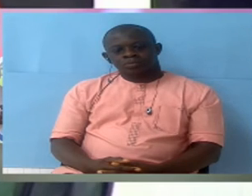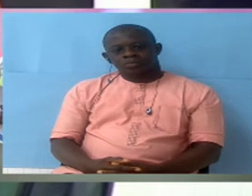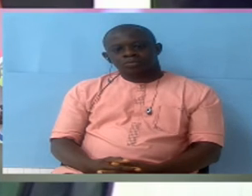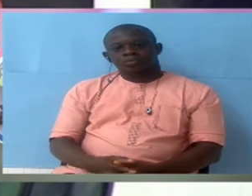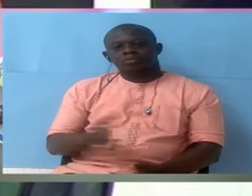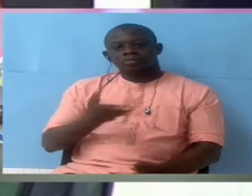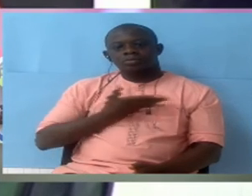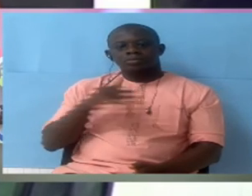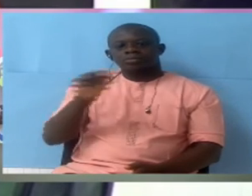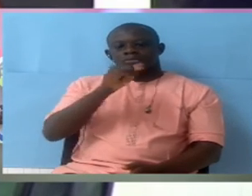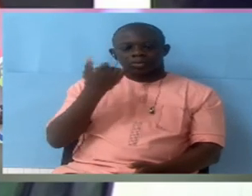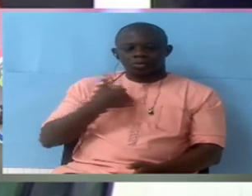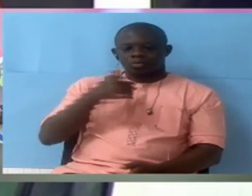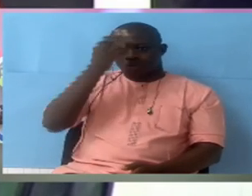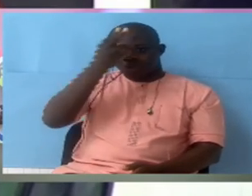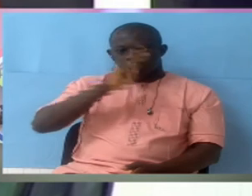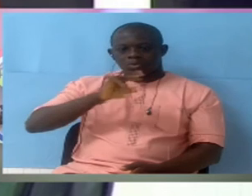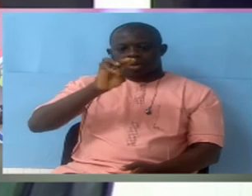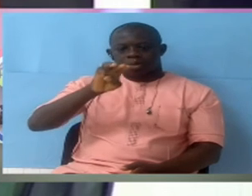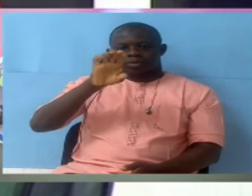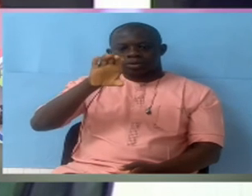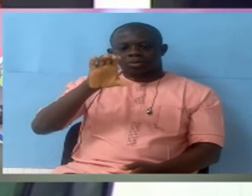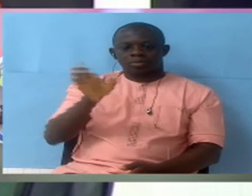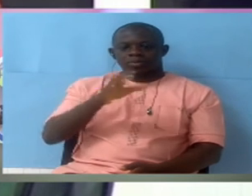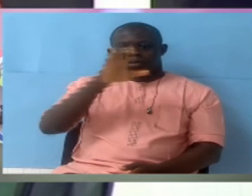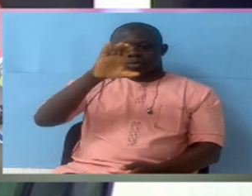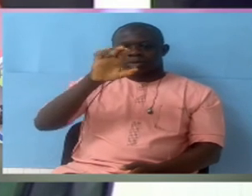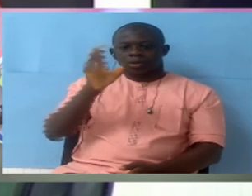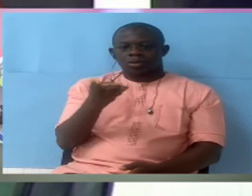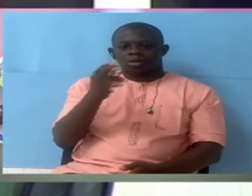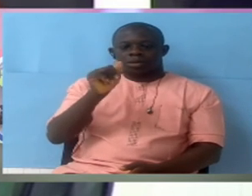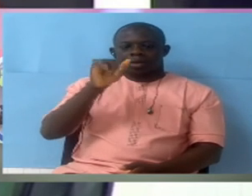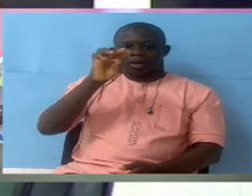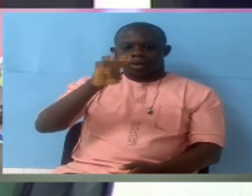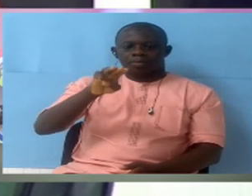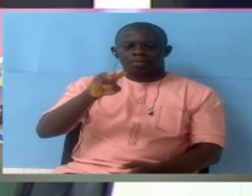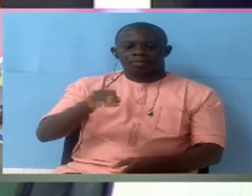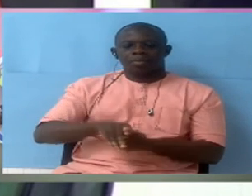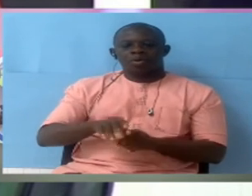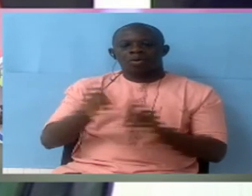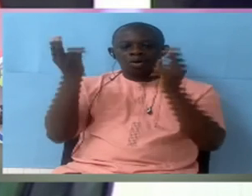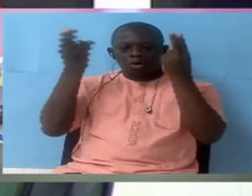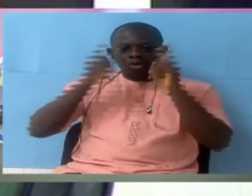Honorable MC Cham. Ku melni Honorable MC Cham.